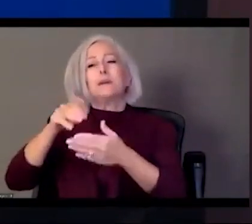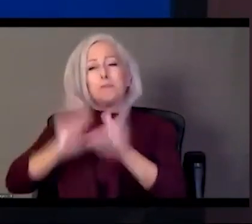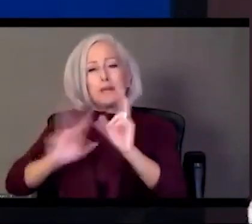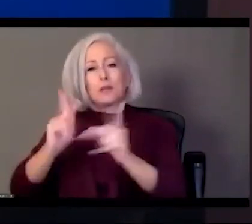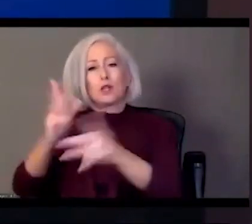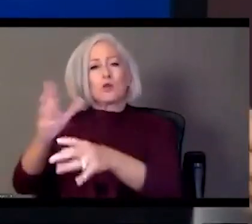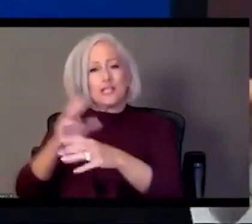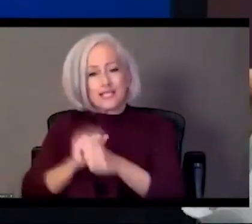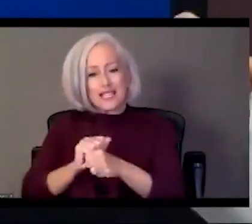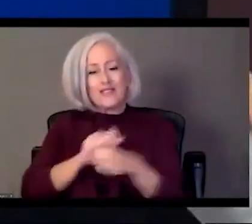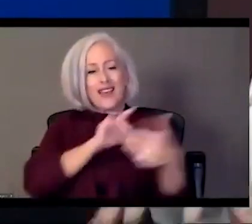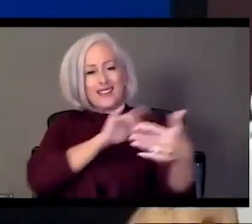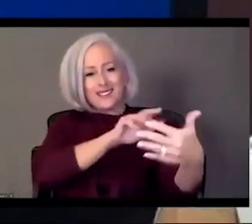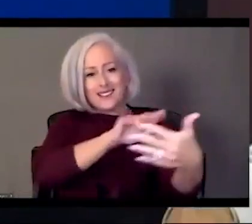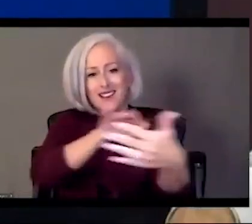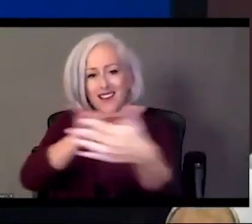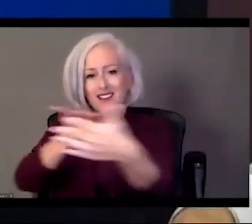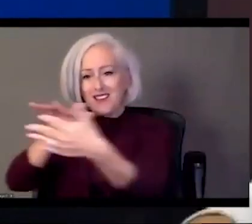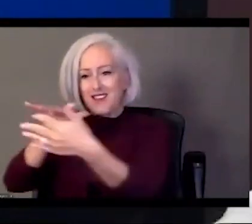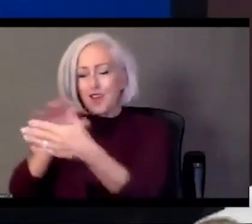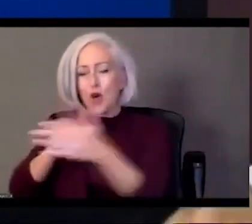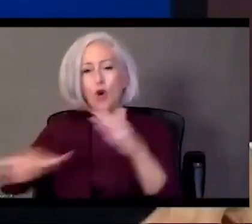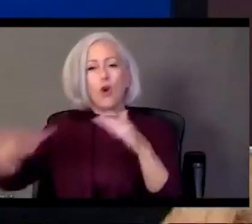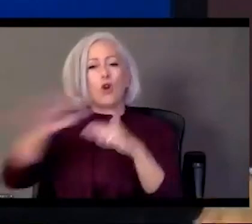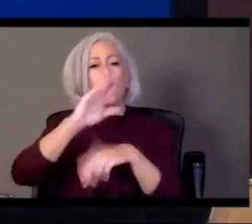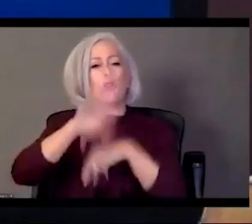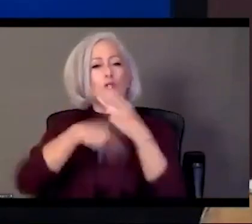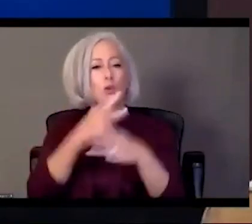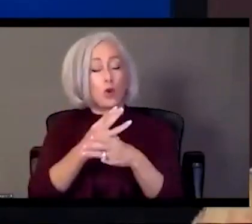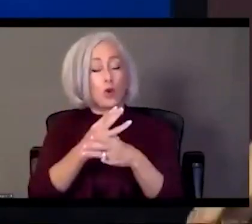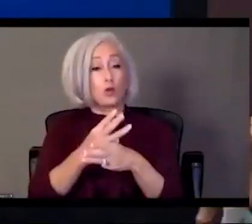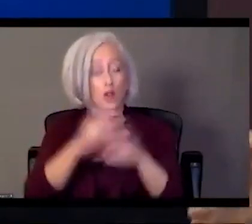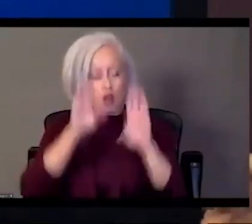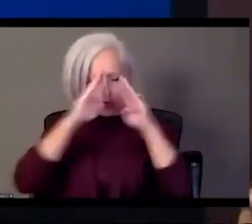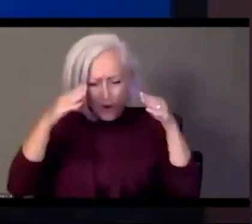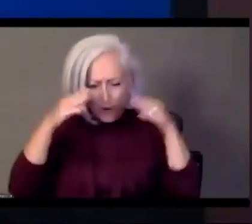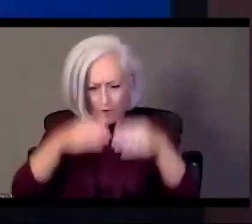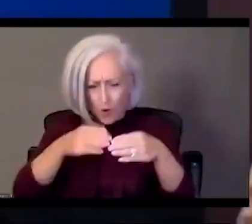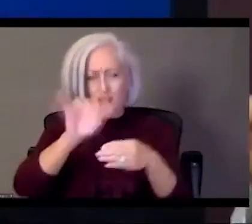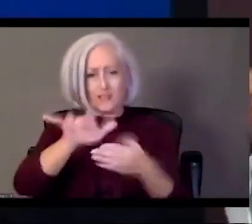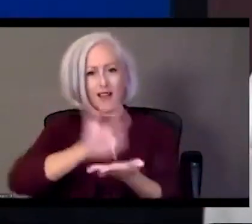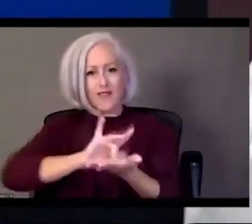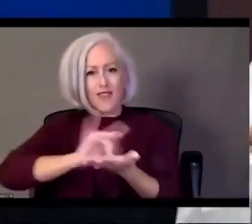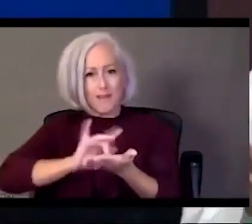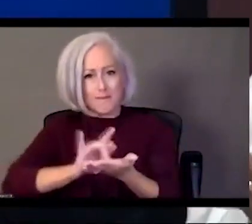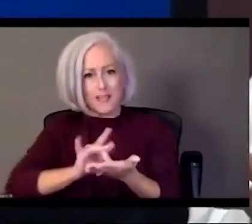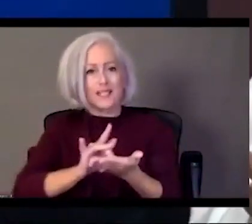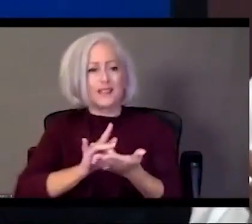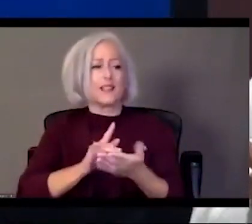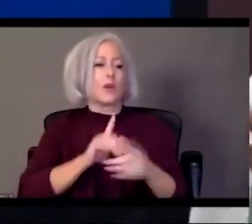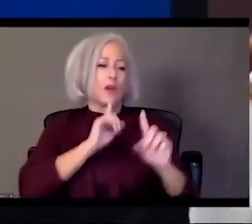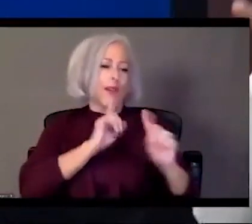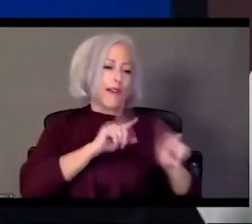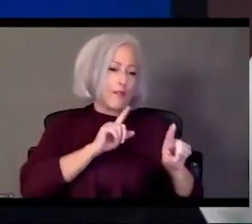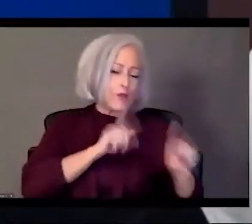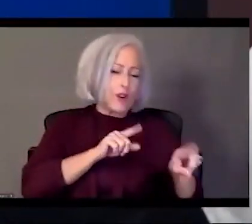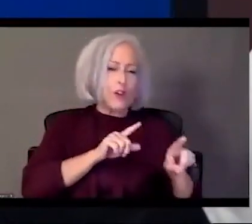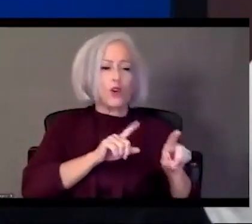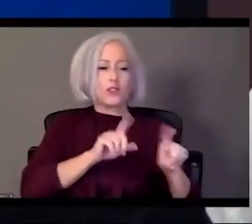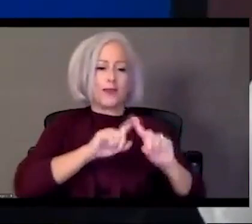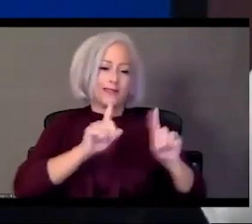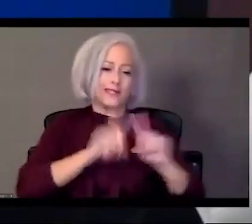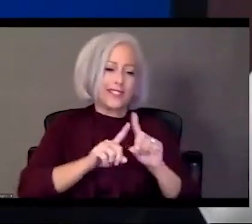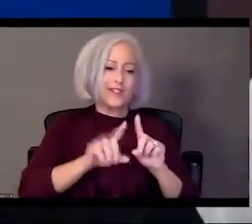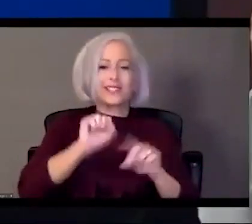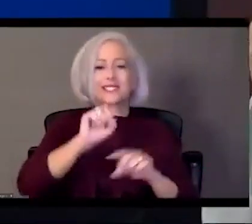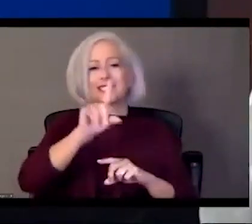been a lot of focus on these medications and lots of reports of this side effect or that side effect that people had to go evaluate. And because there are